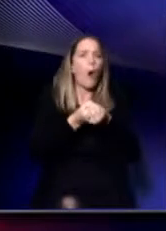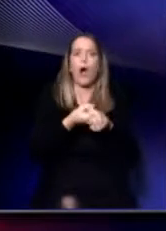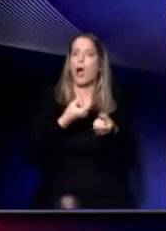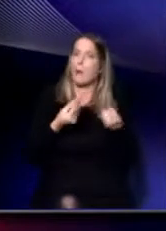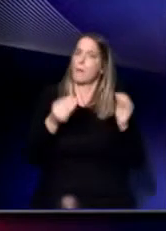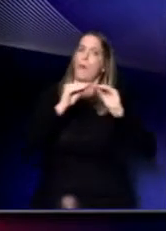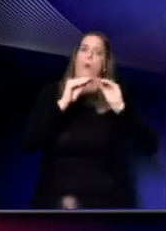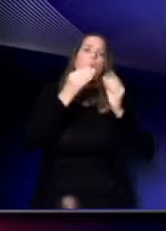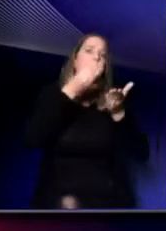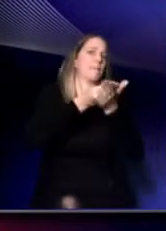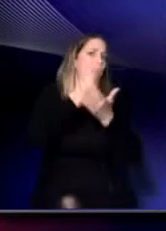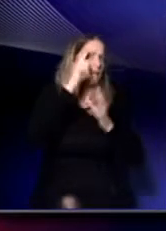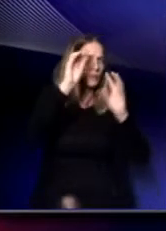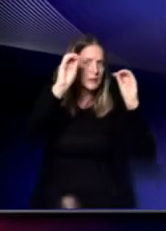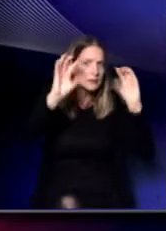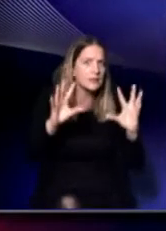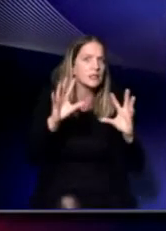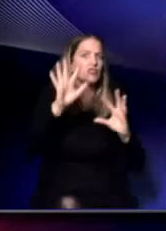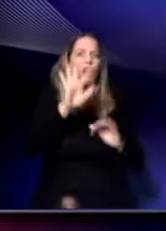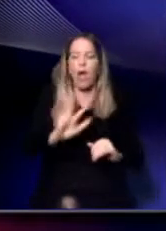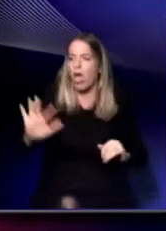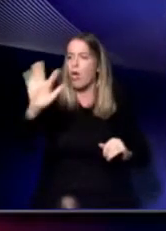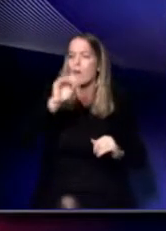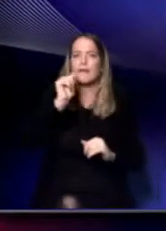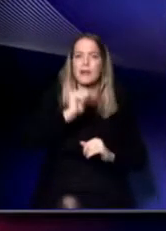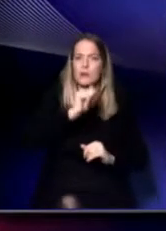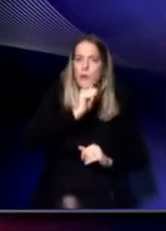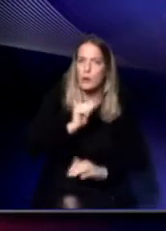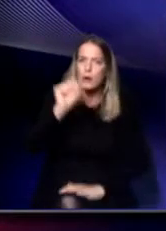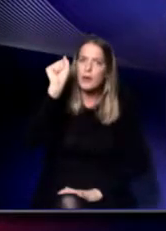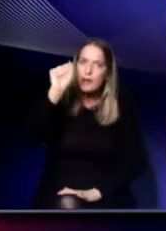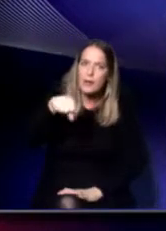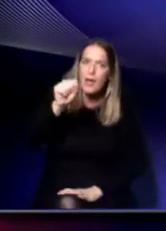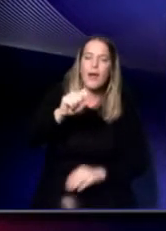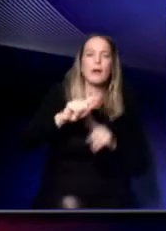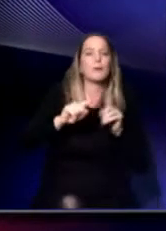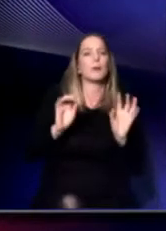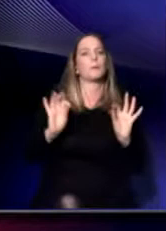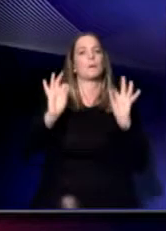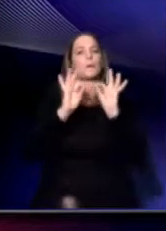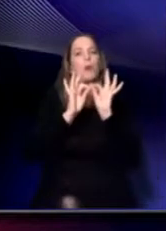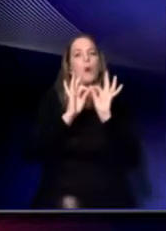But along with that, we need to push for